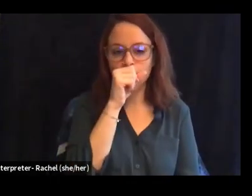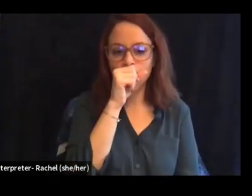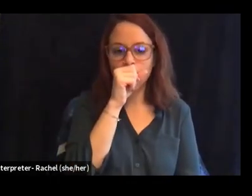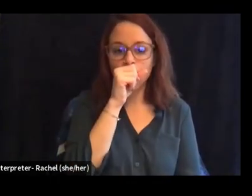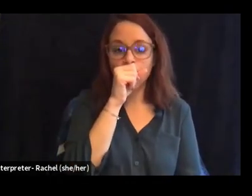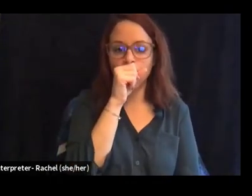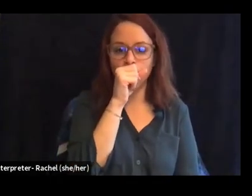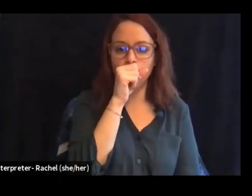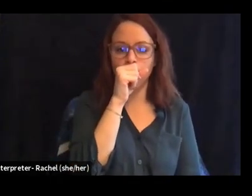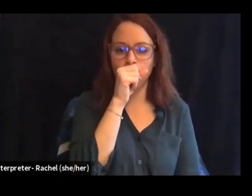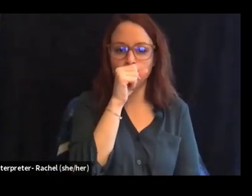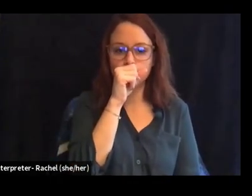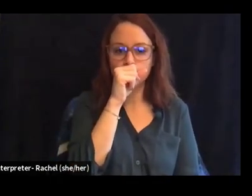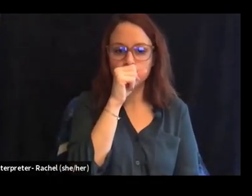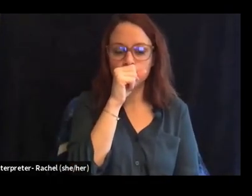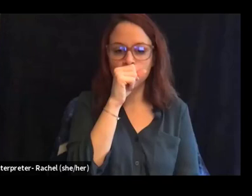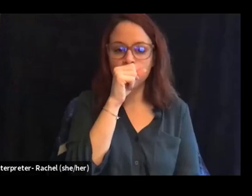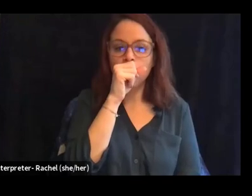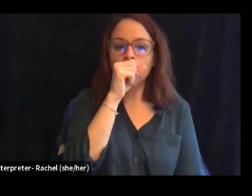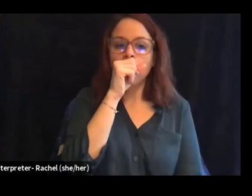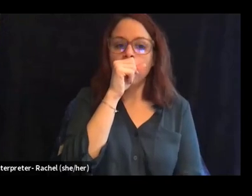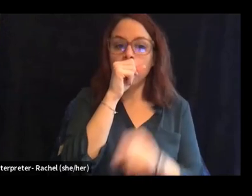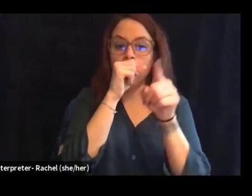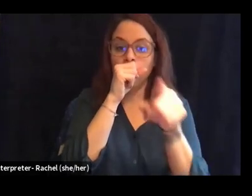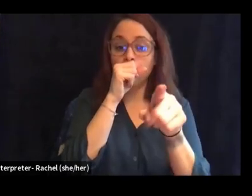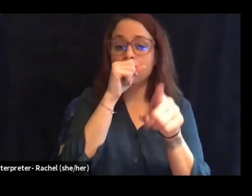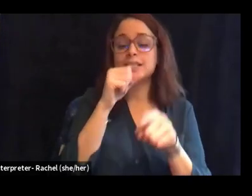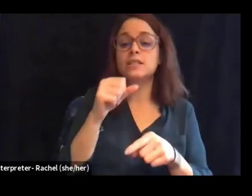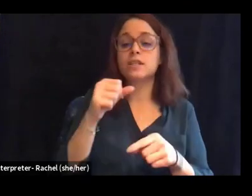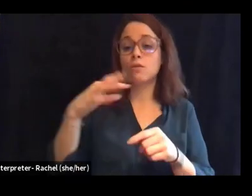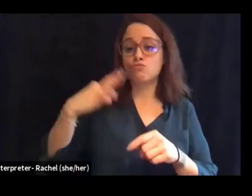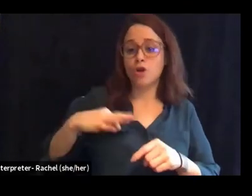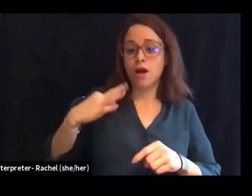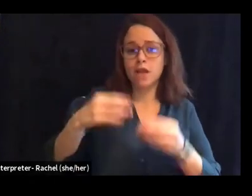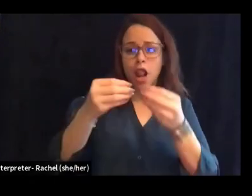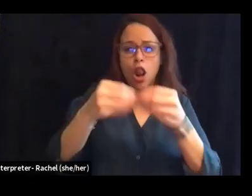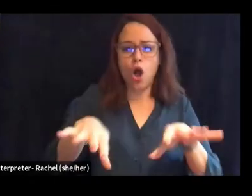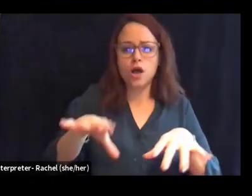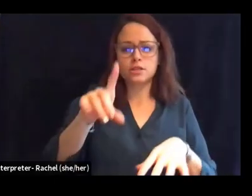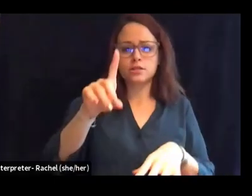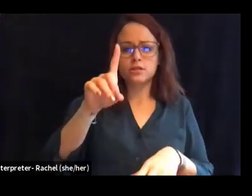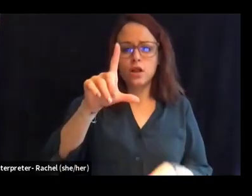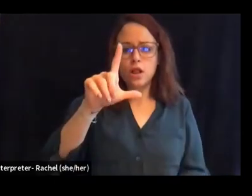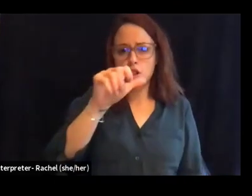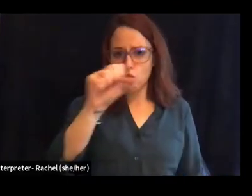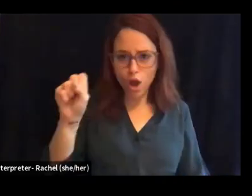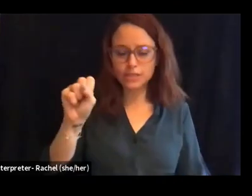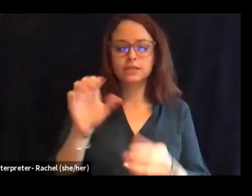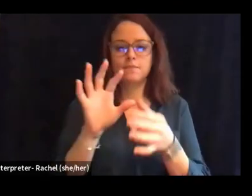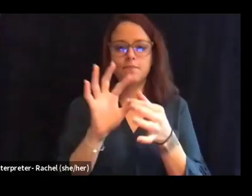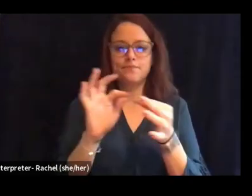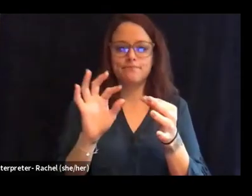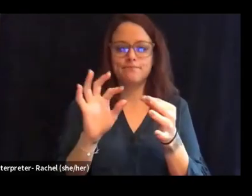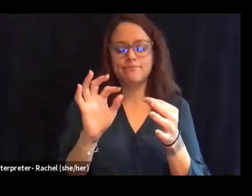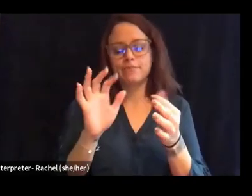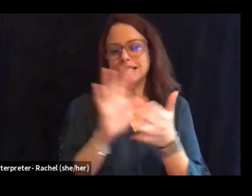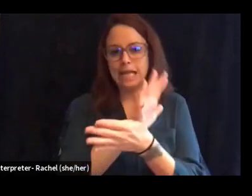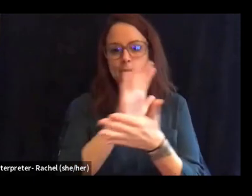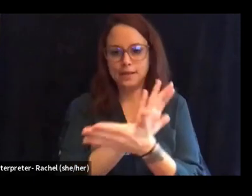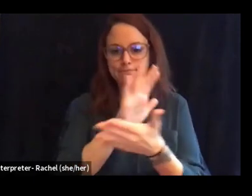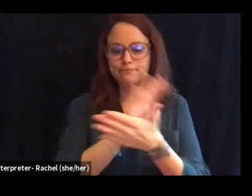forma statement, profit and loss statement, for our business, right? So we're going to anticipate that